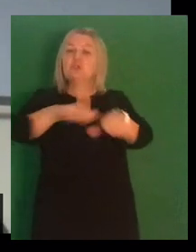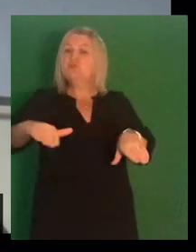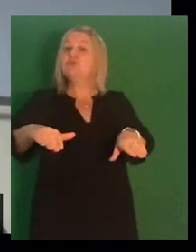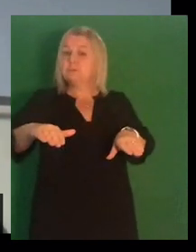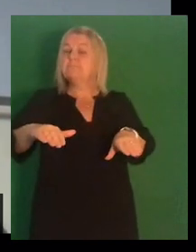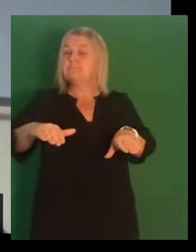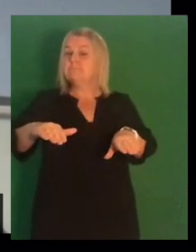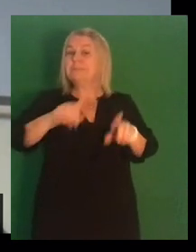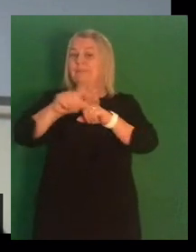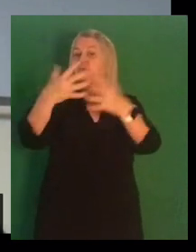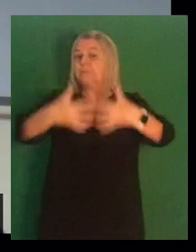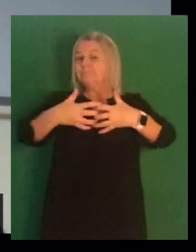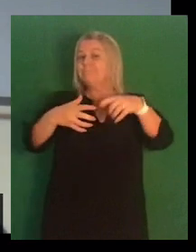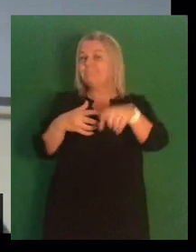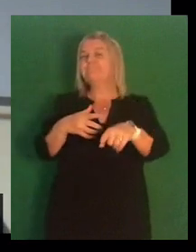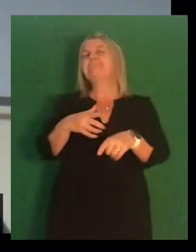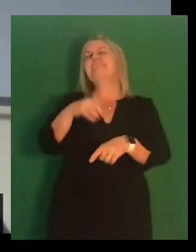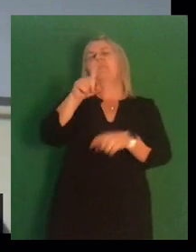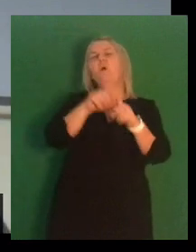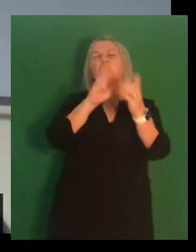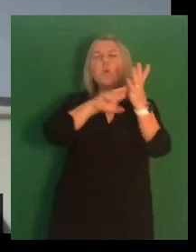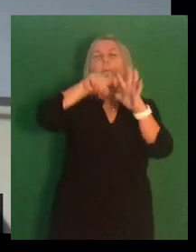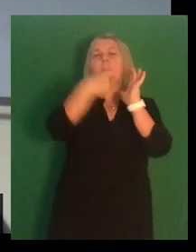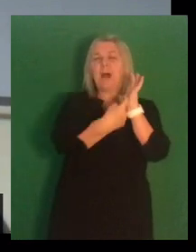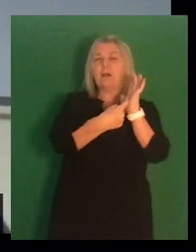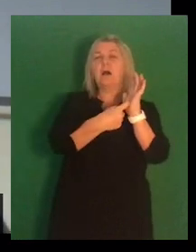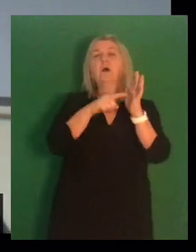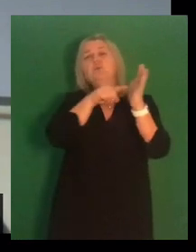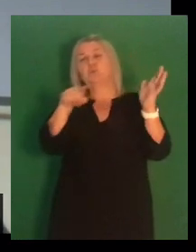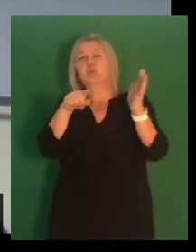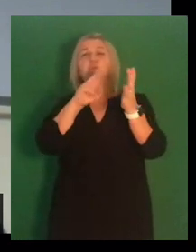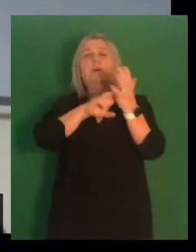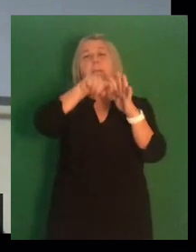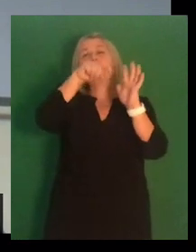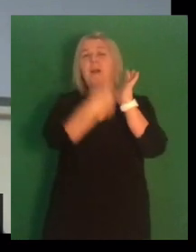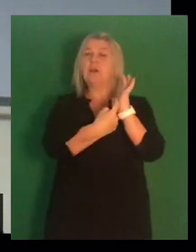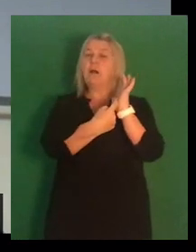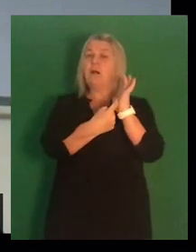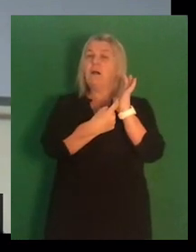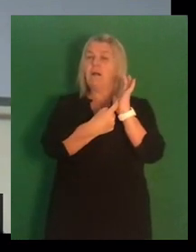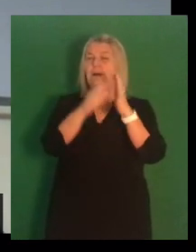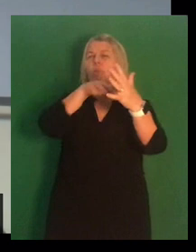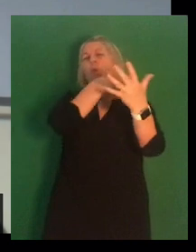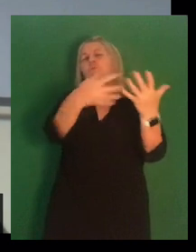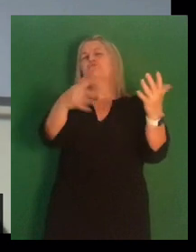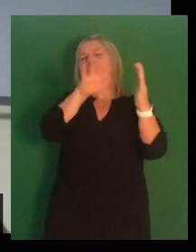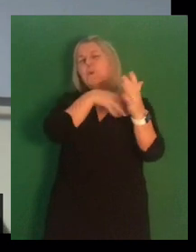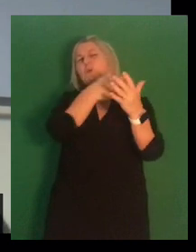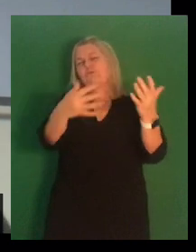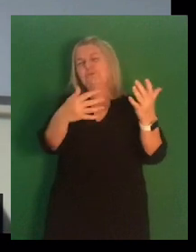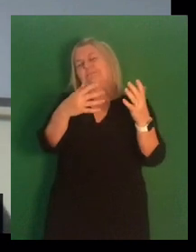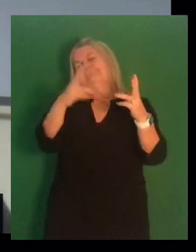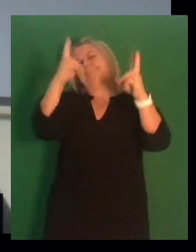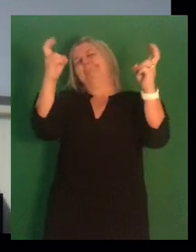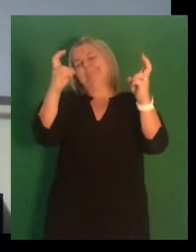worked on a project called Macker to Macker with Jackie Kay, the Scottish poet laureate, which is called a Macker in Scotland, for